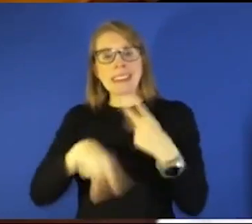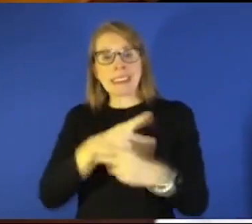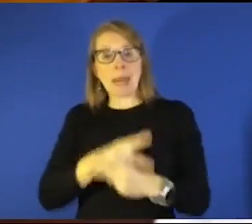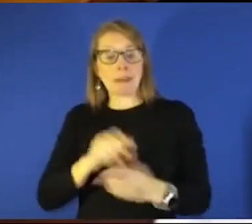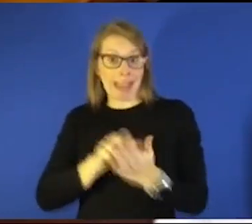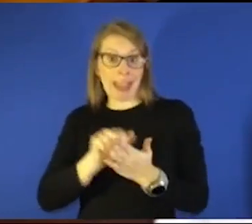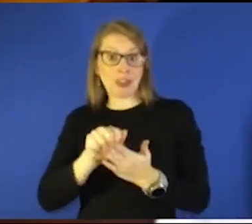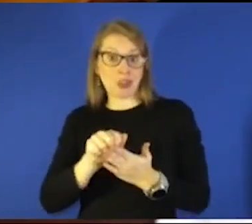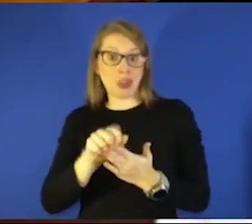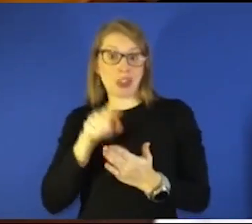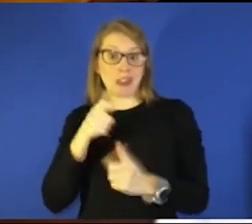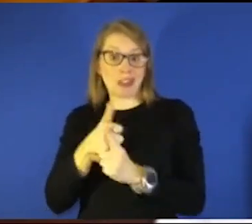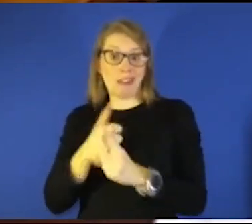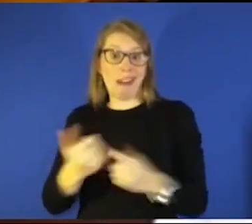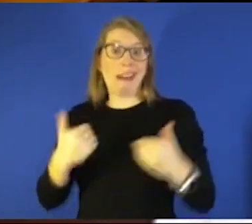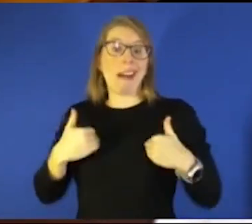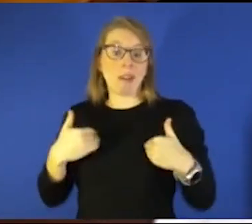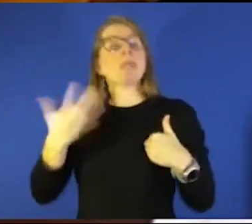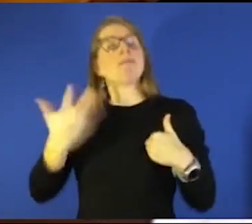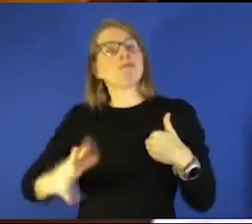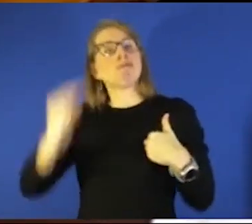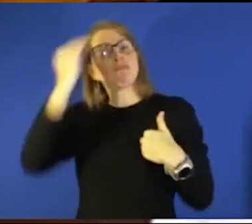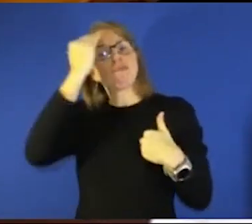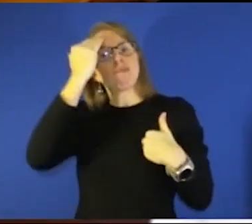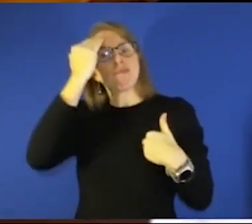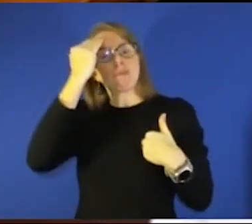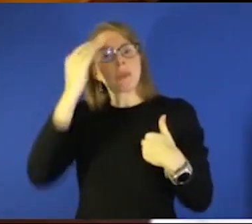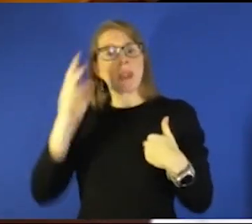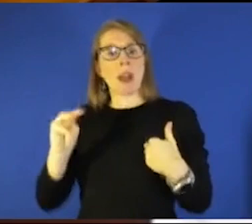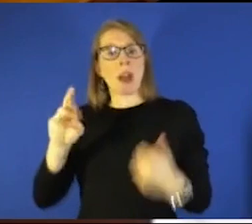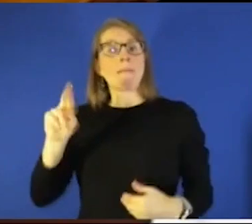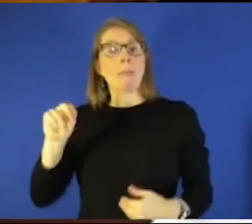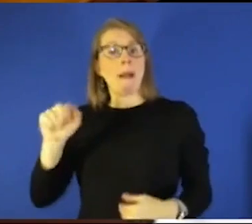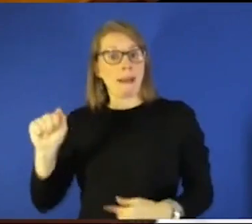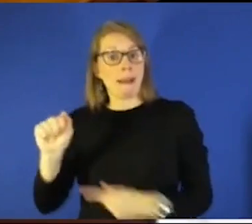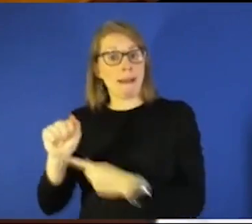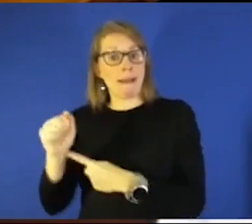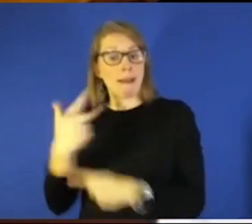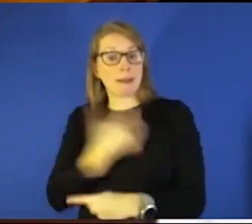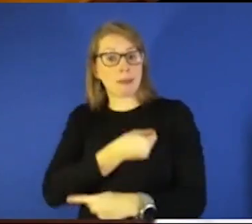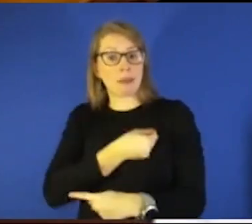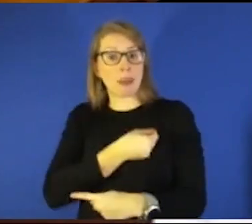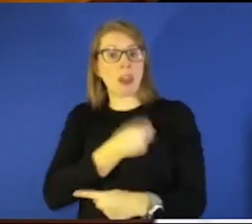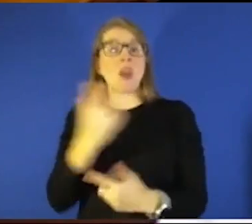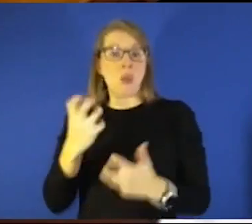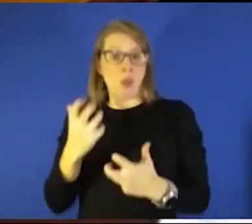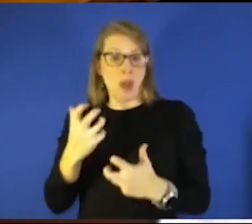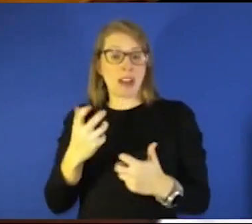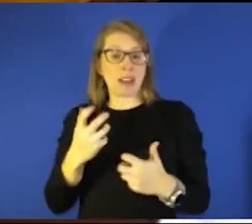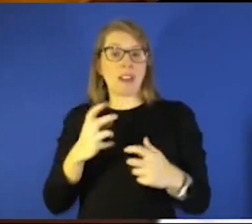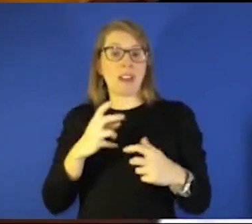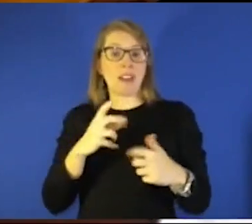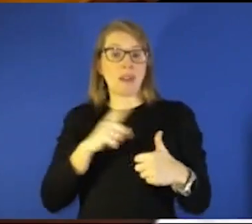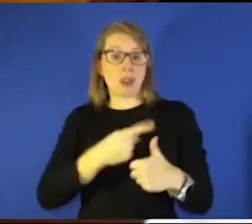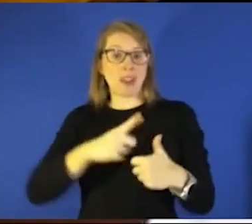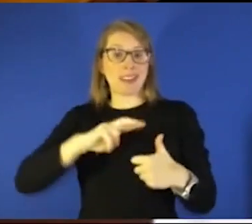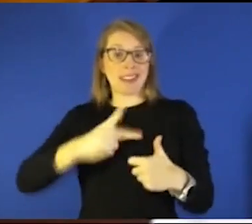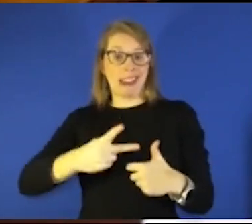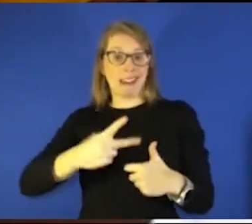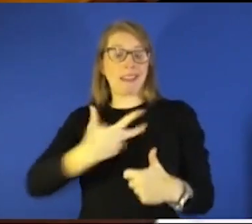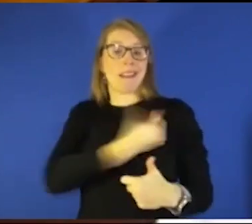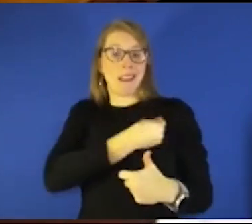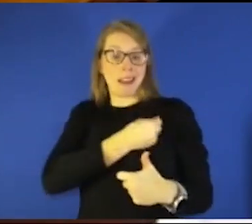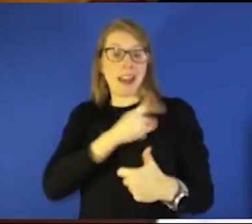is, we already know that at least with the mRNA vaccines that you want to get those first 2 initial doses, and then